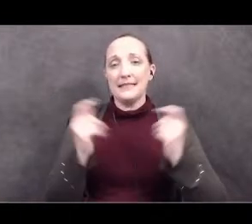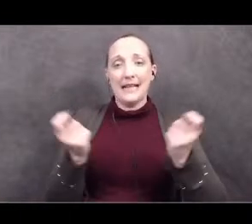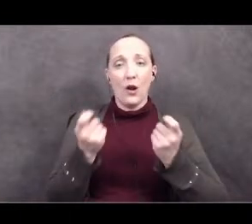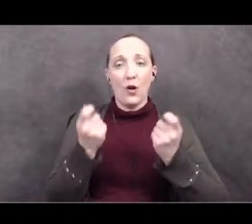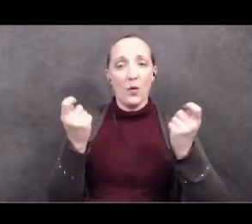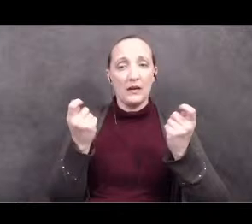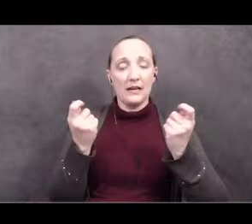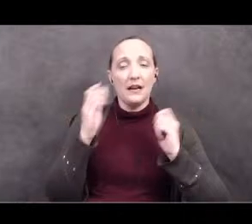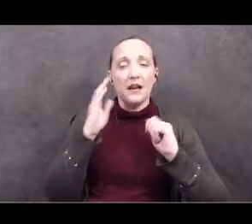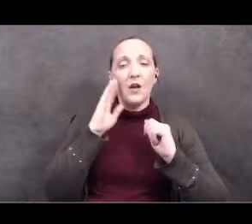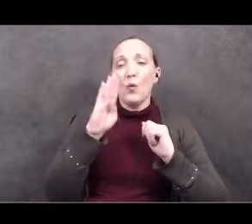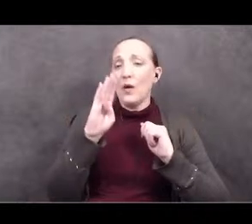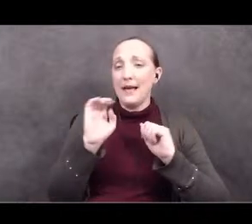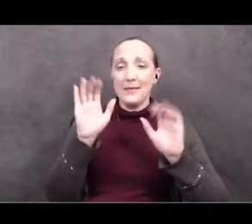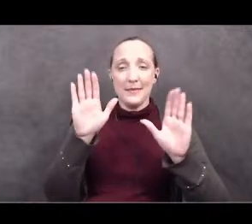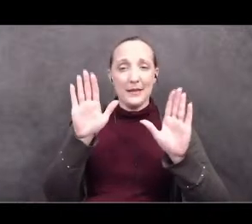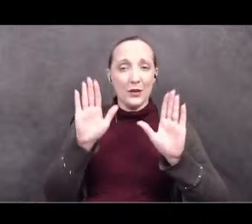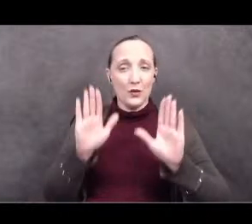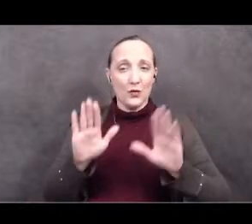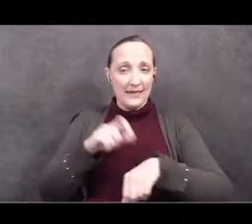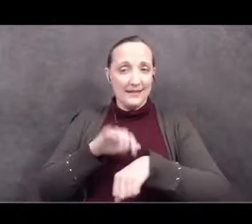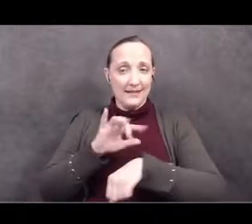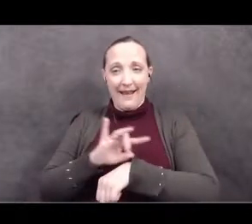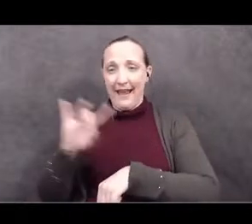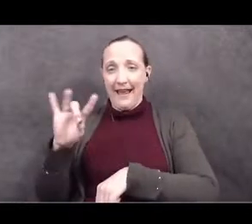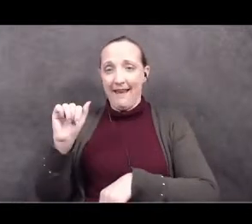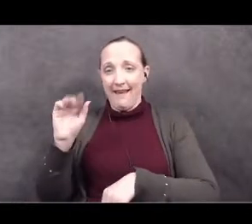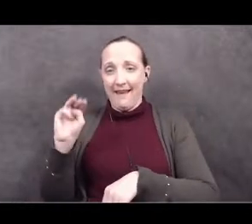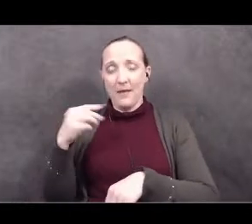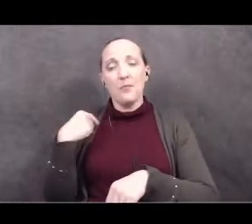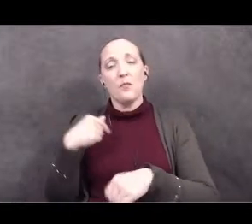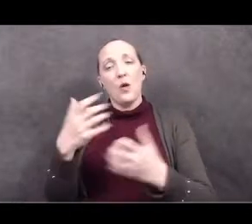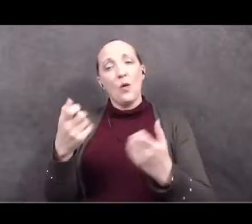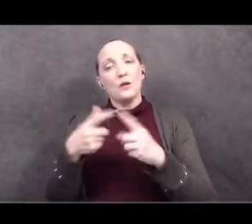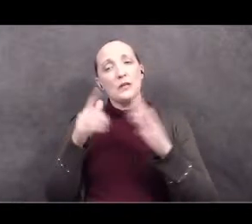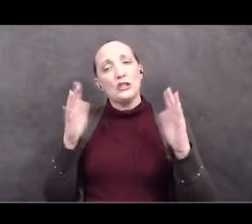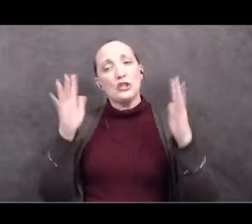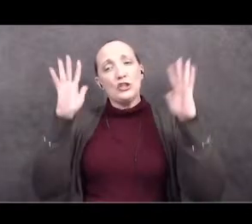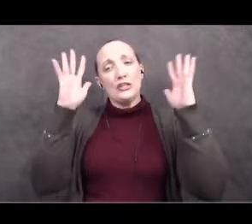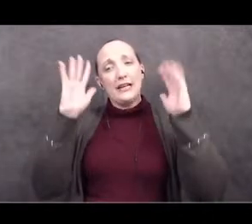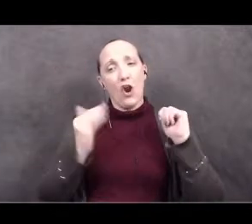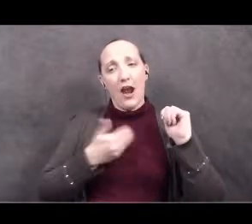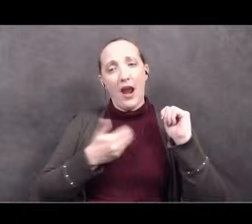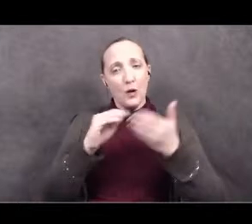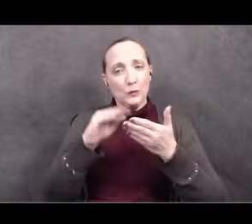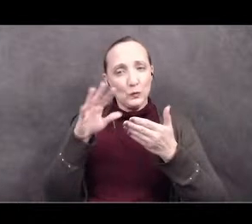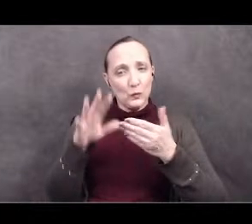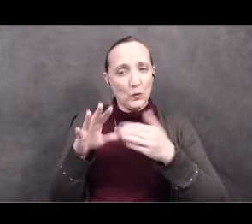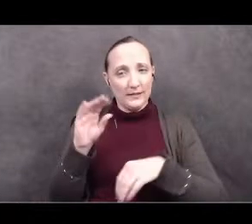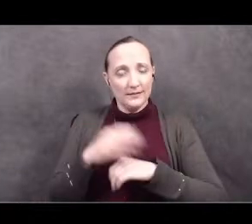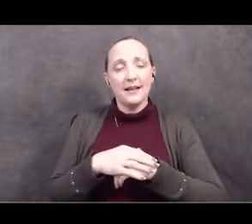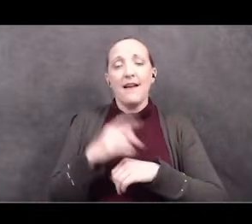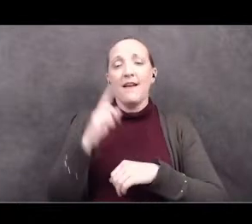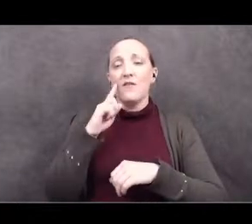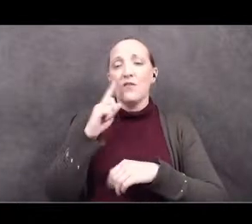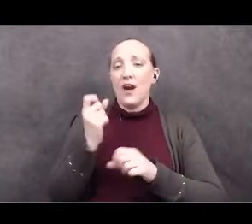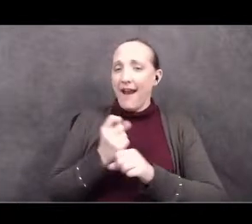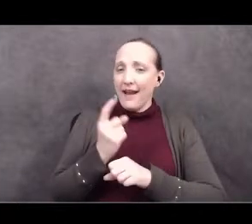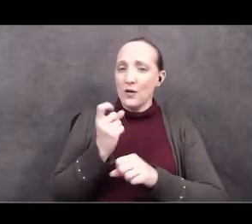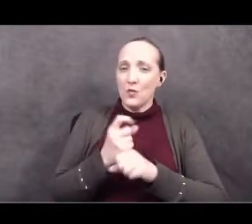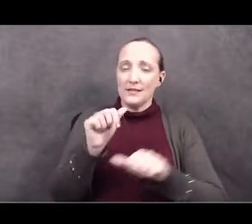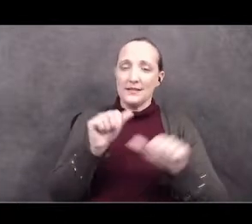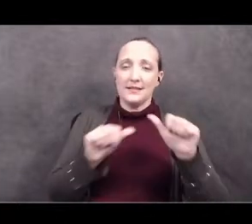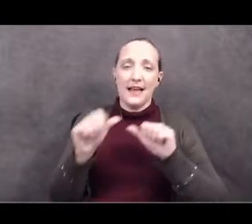uh will be great and that'll be 8 o'cl uh we want to cheer our students on again the annual science uh and Engineering Fair looking forward to